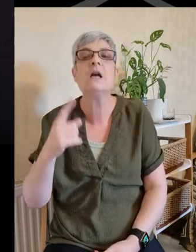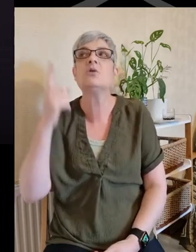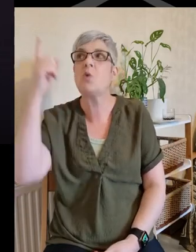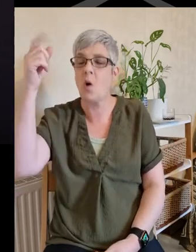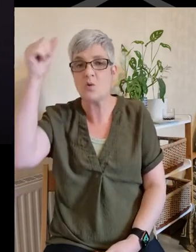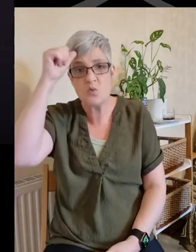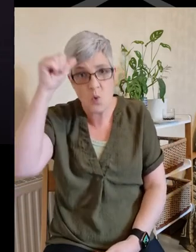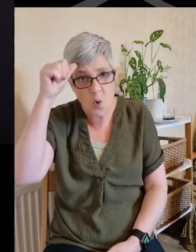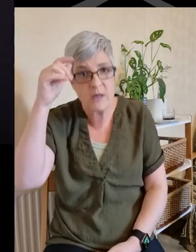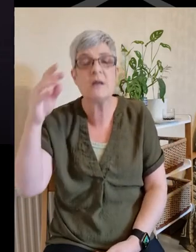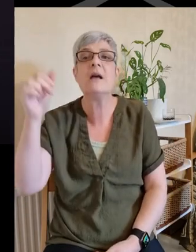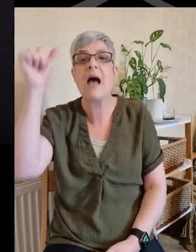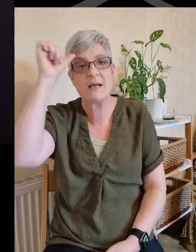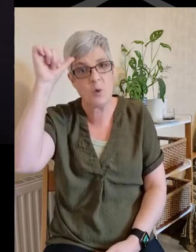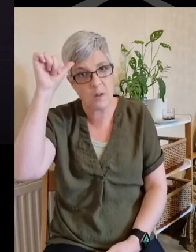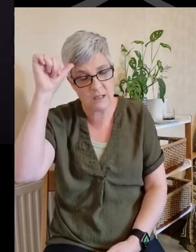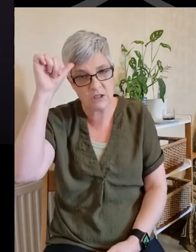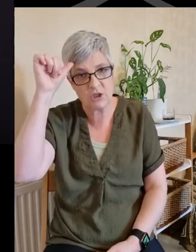and acknowledged,